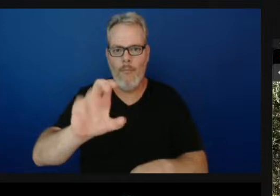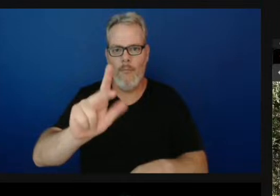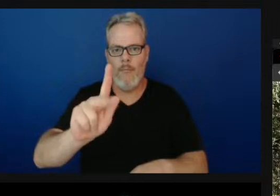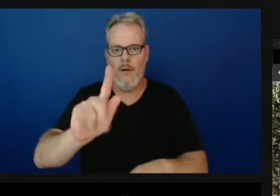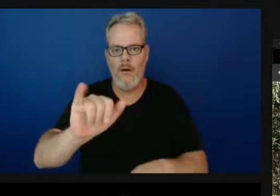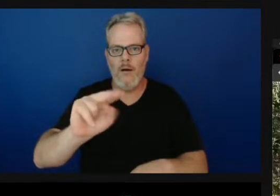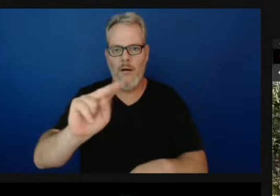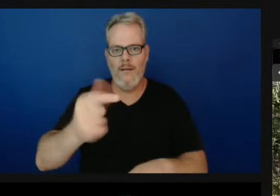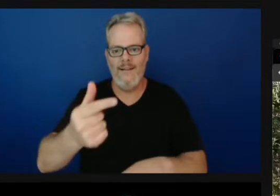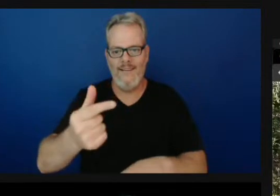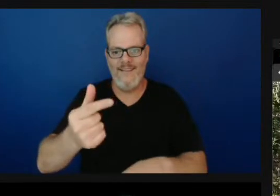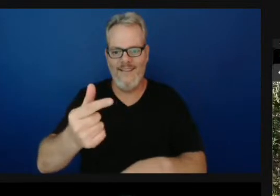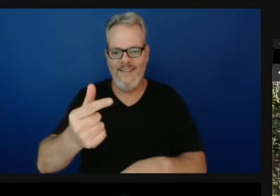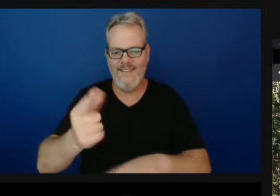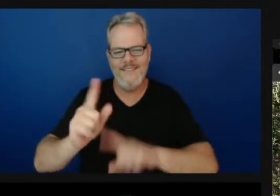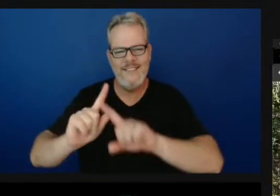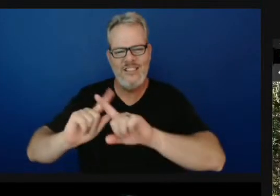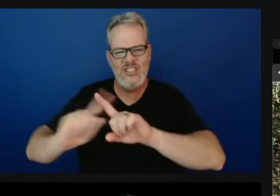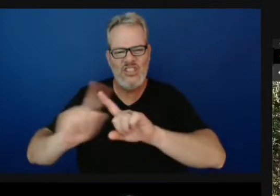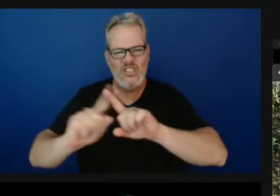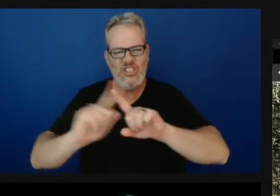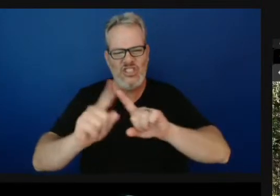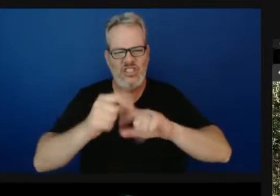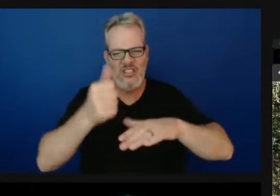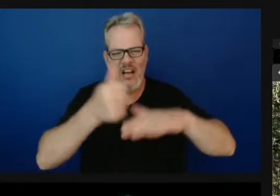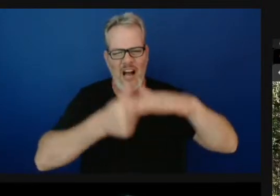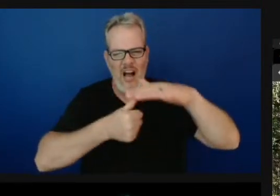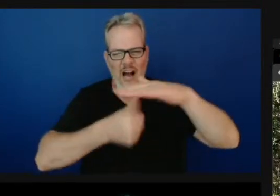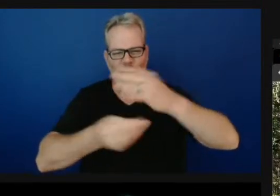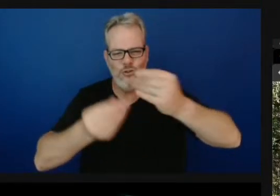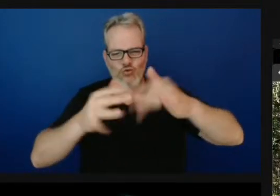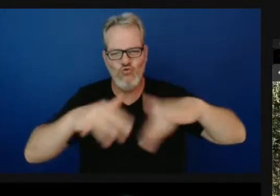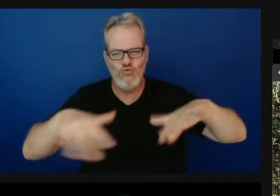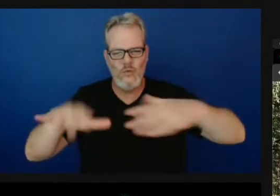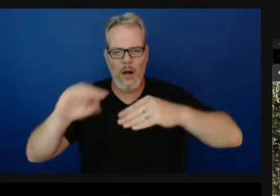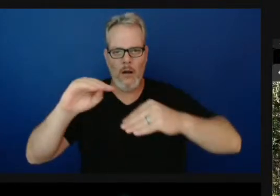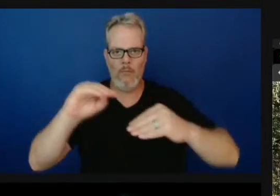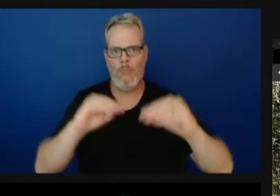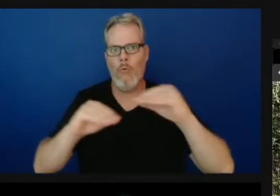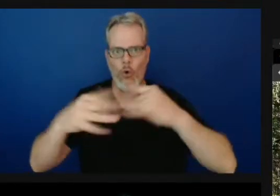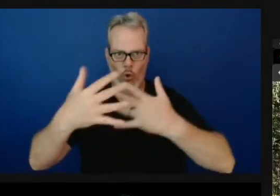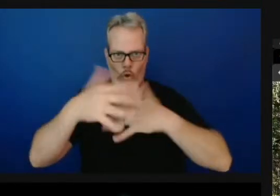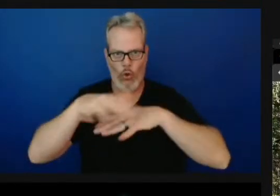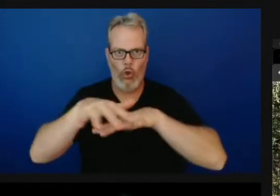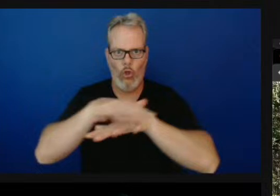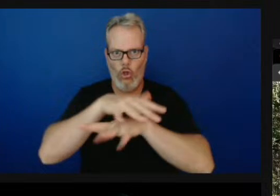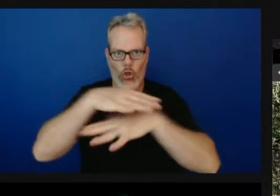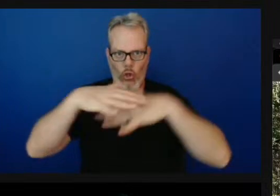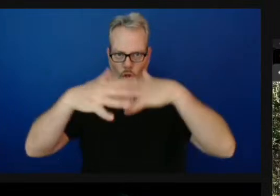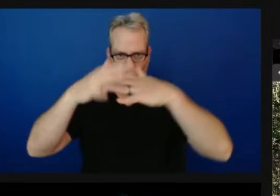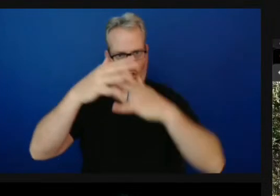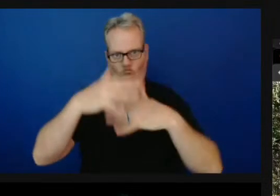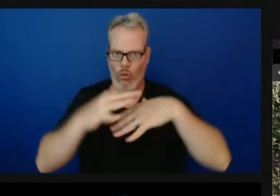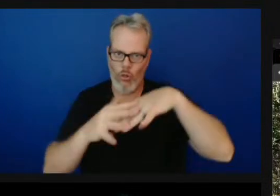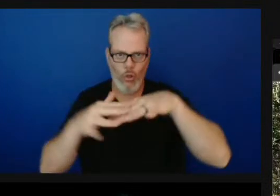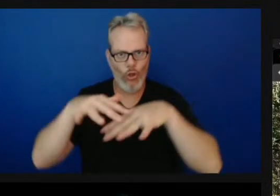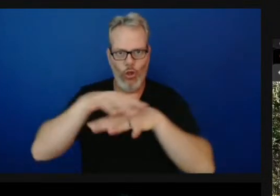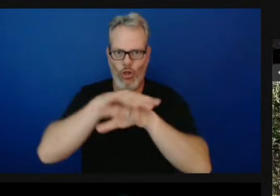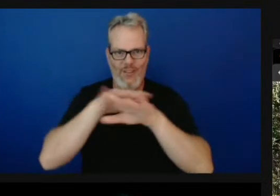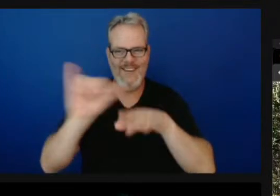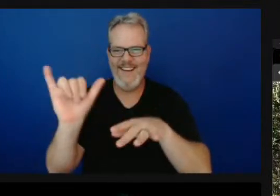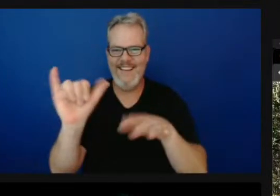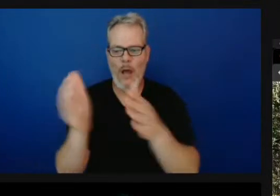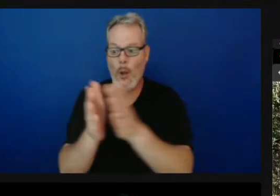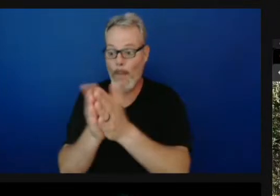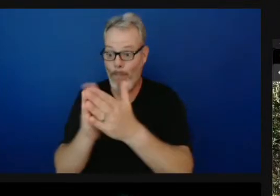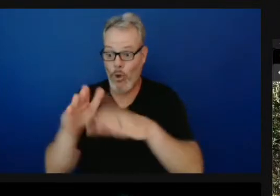rock, blocks of rock that are underground, adjusting from this magma moving underground. They're all moving like a stack of books or magazines. They're kind